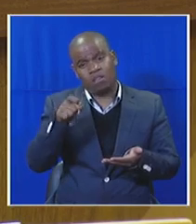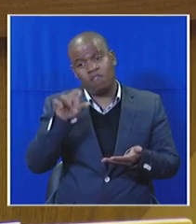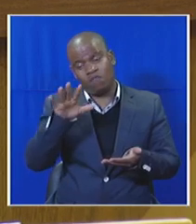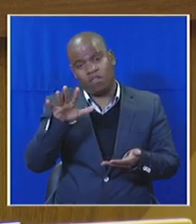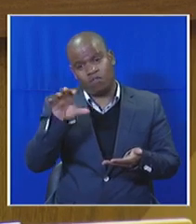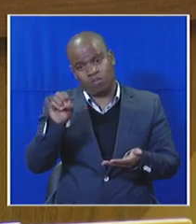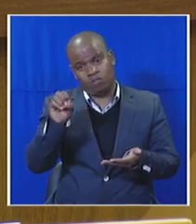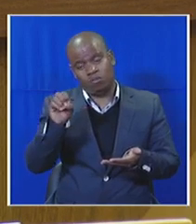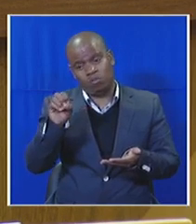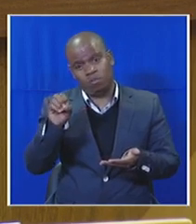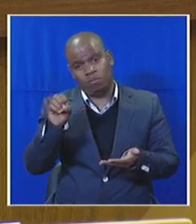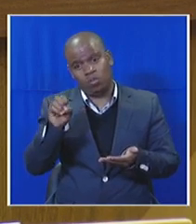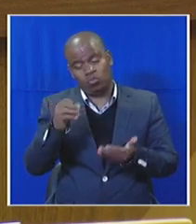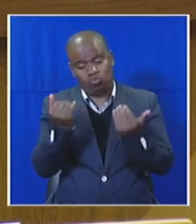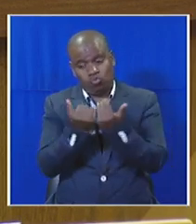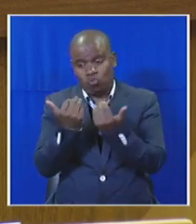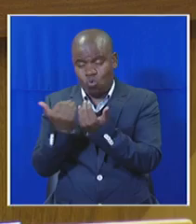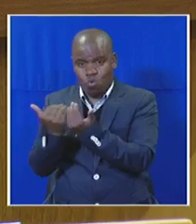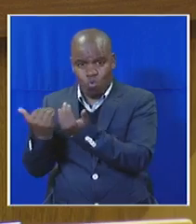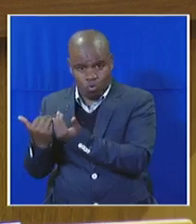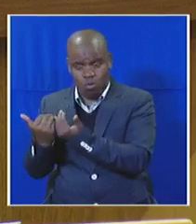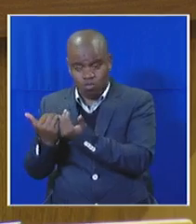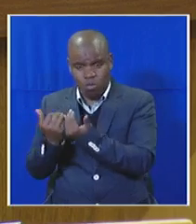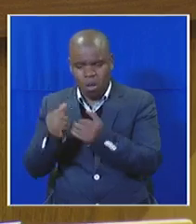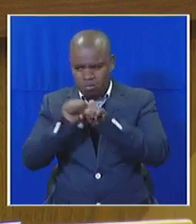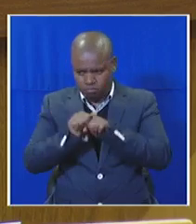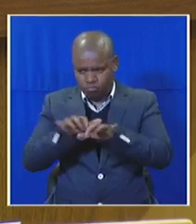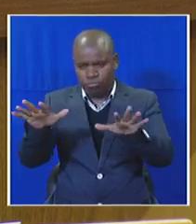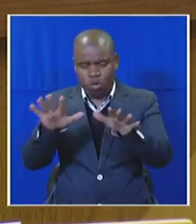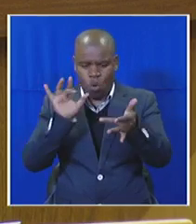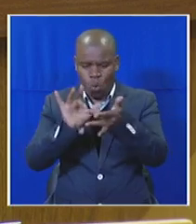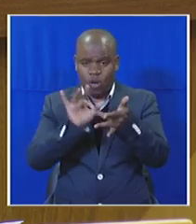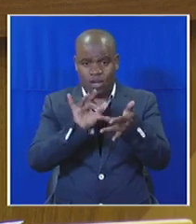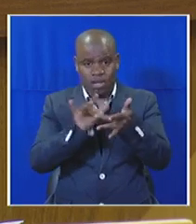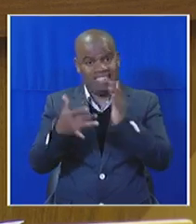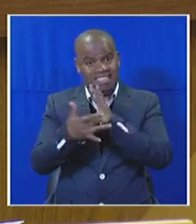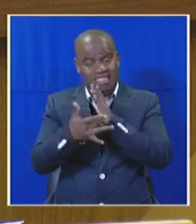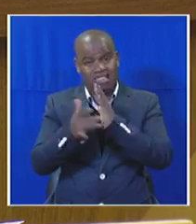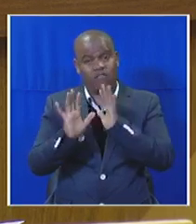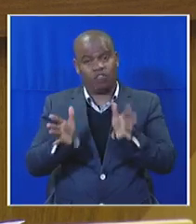were connected to the internet around the country.